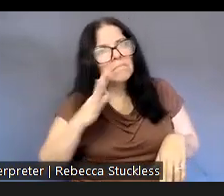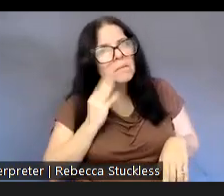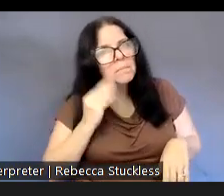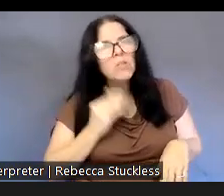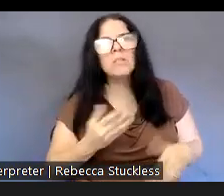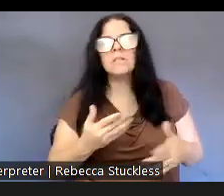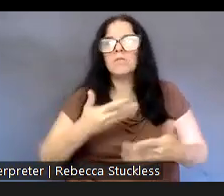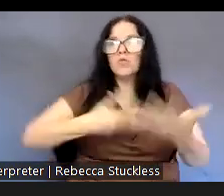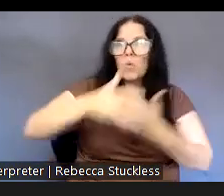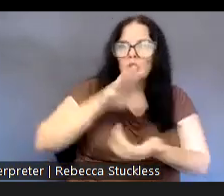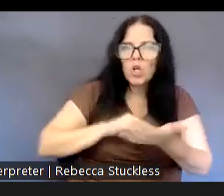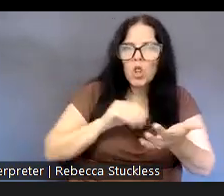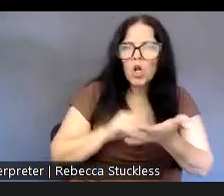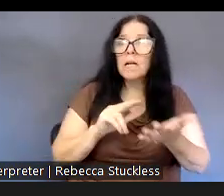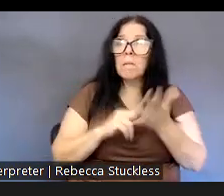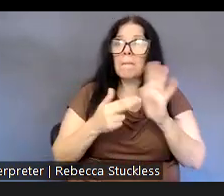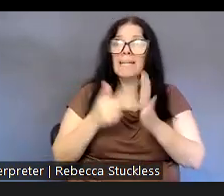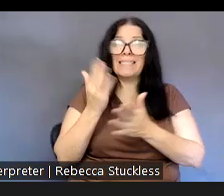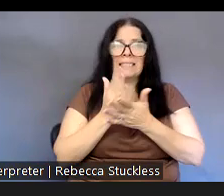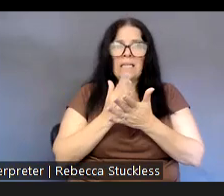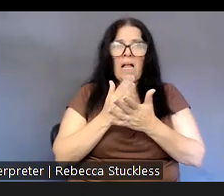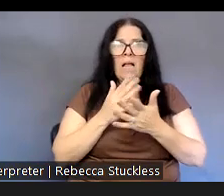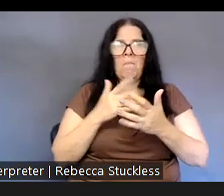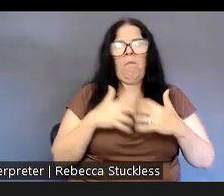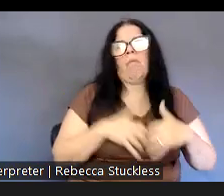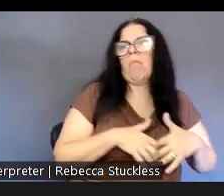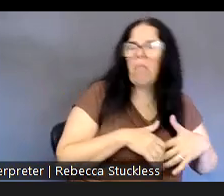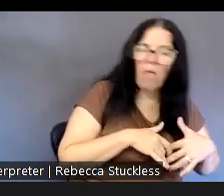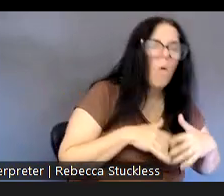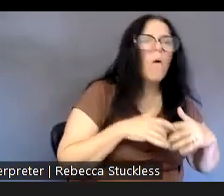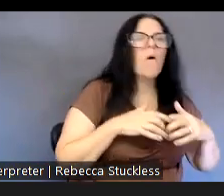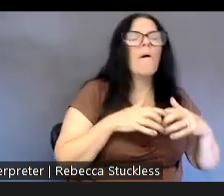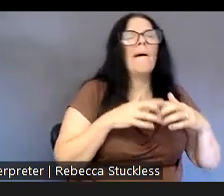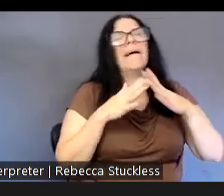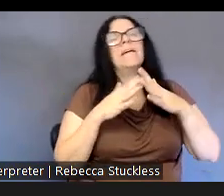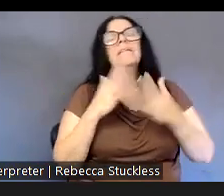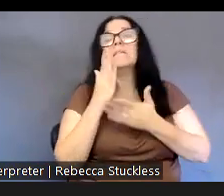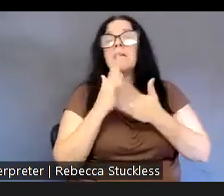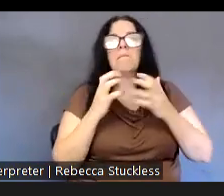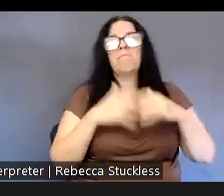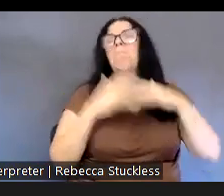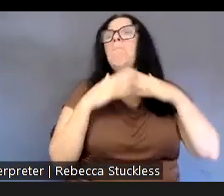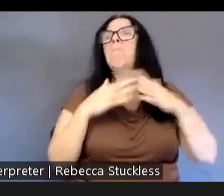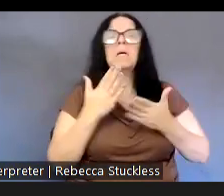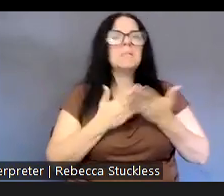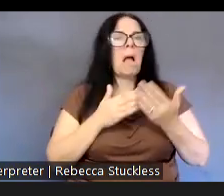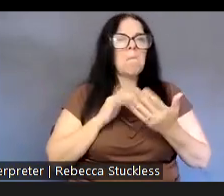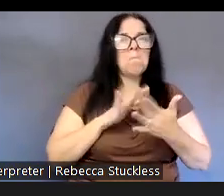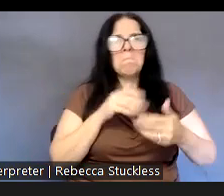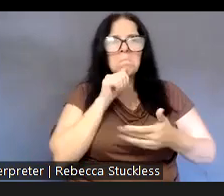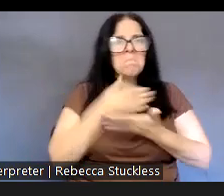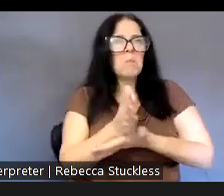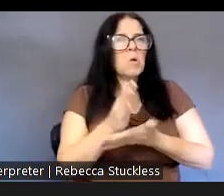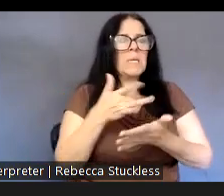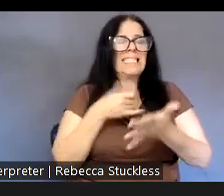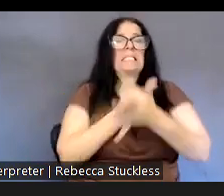experiences, social learning. Lots of factors contribute to that. But The good news about resilience is at least some